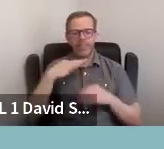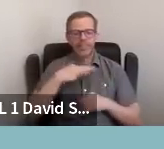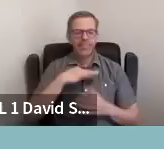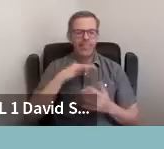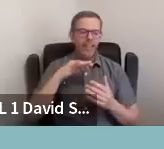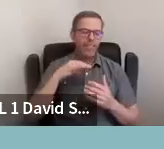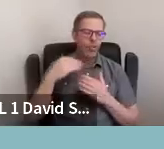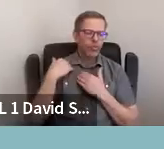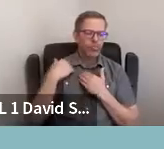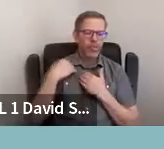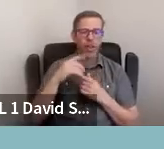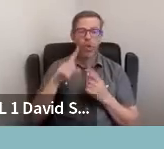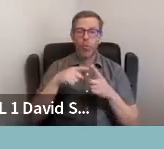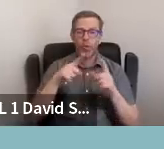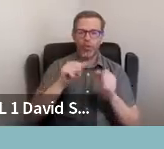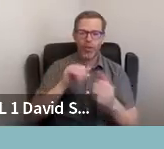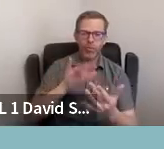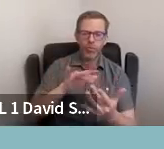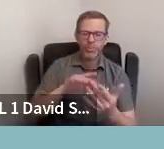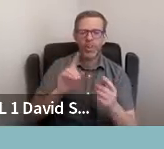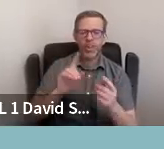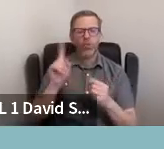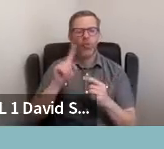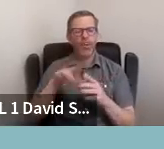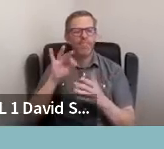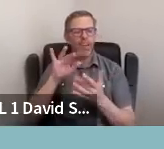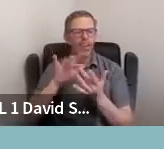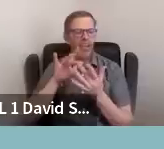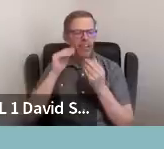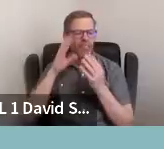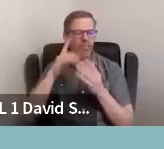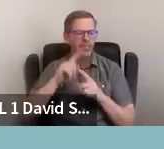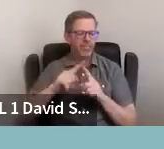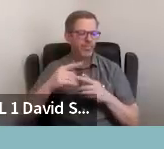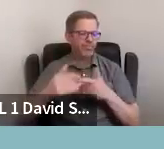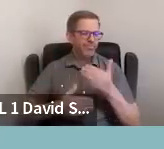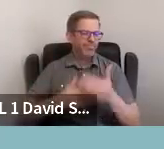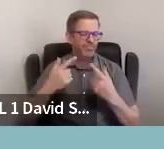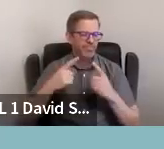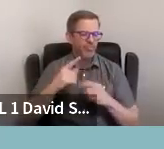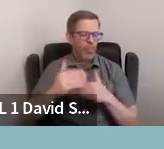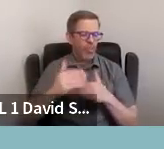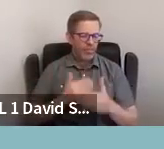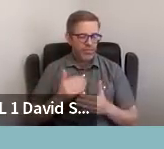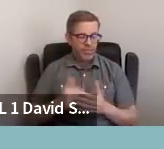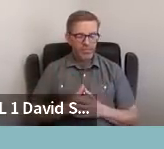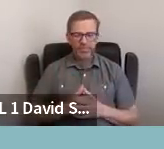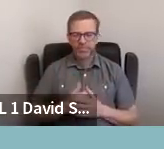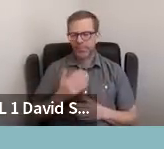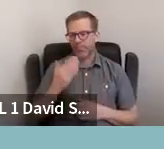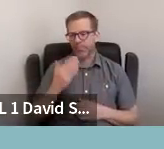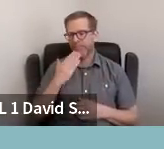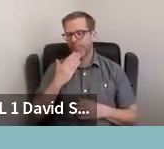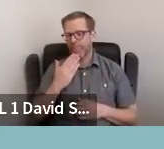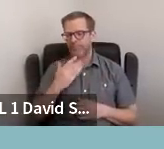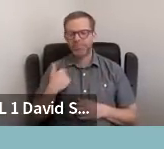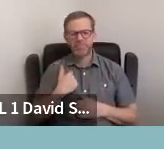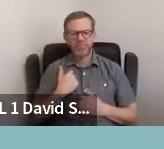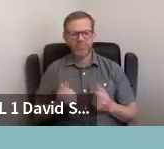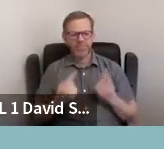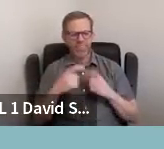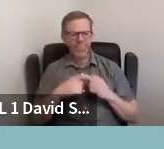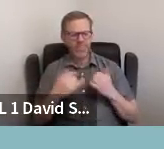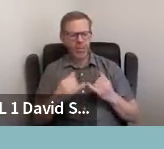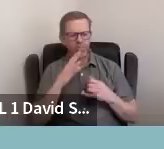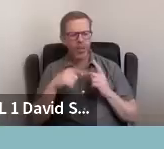where to find contact information at different stages of the process. Thanks, Sherry. So let's spend a few minutes now talking